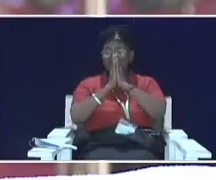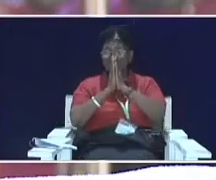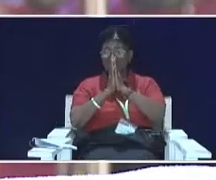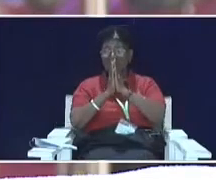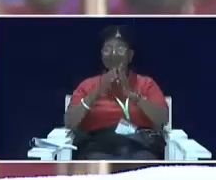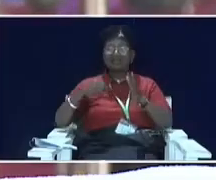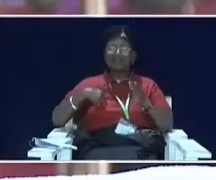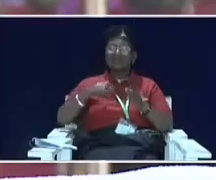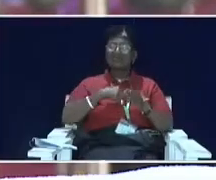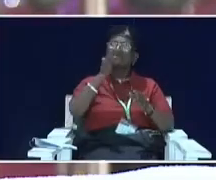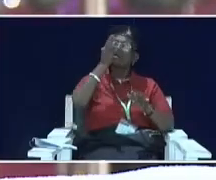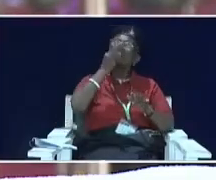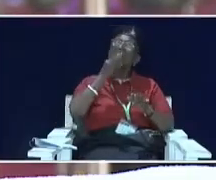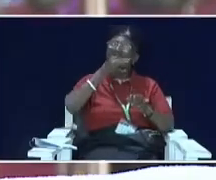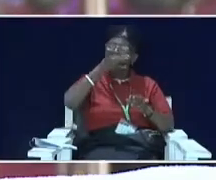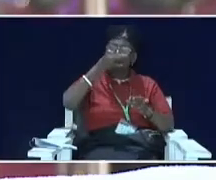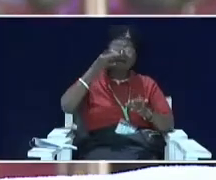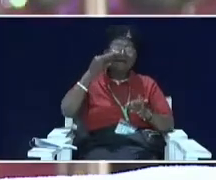we fast,